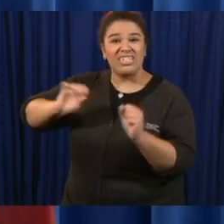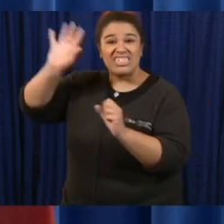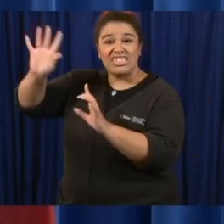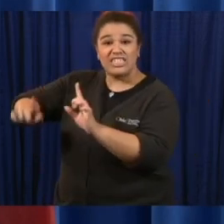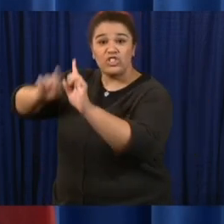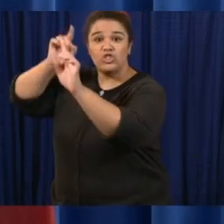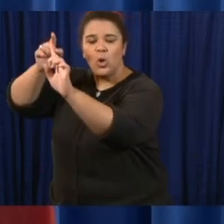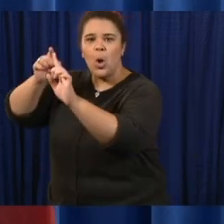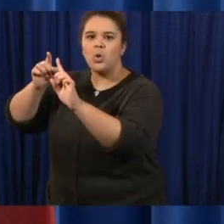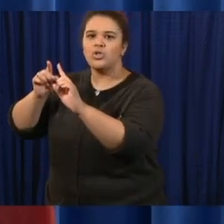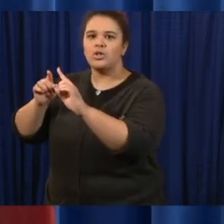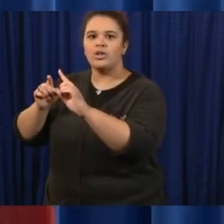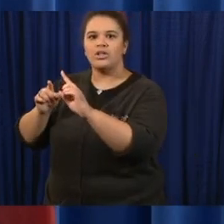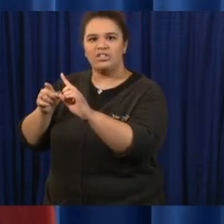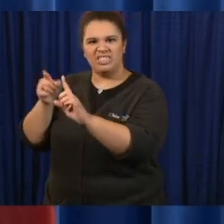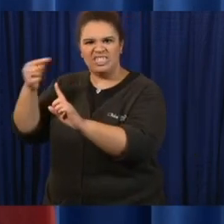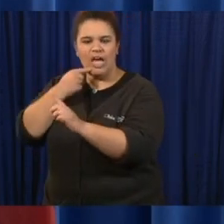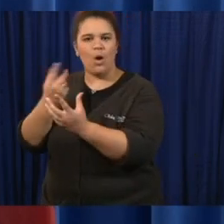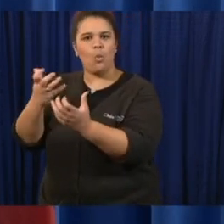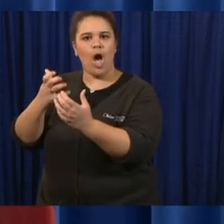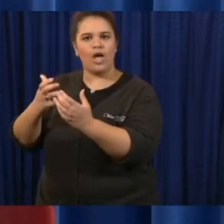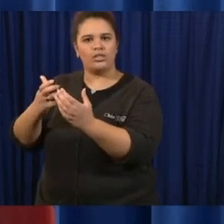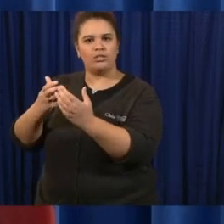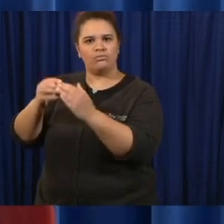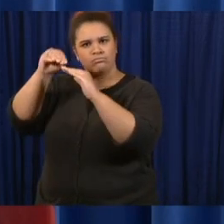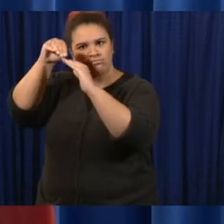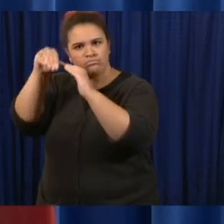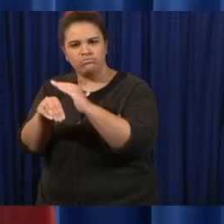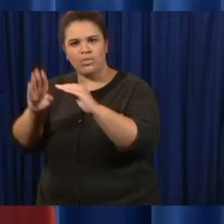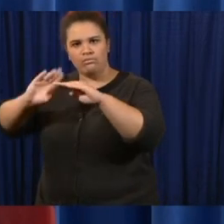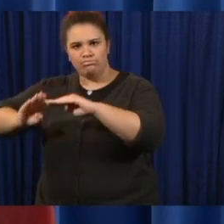seeing total cases go down before May 1?